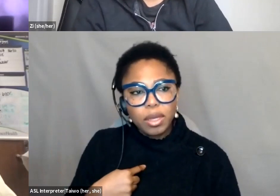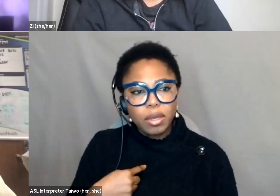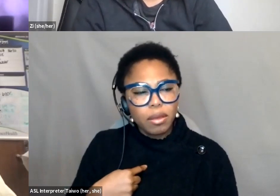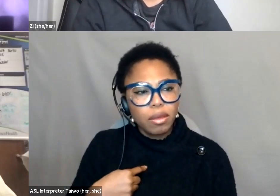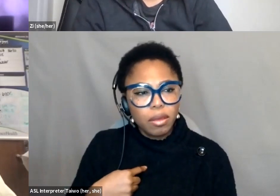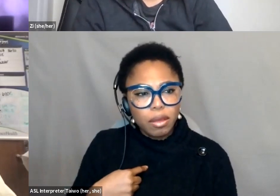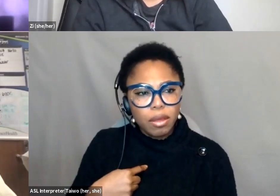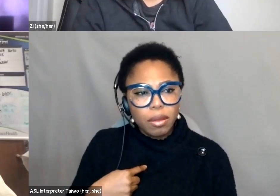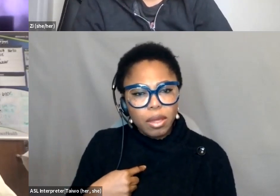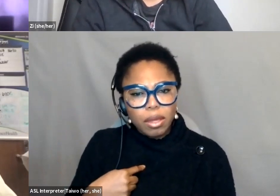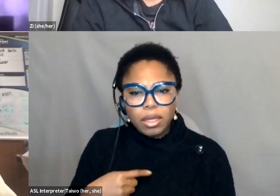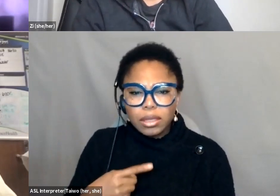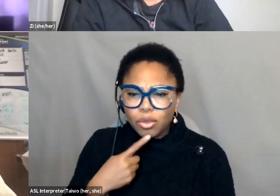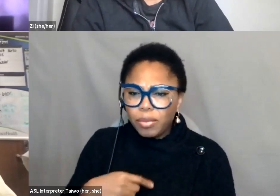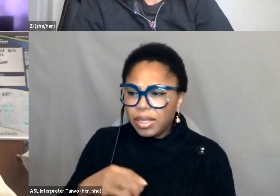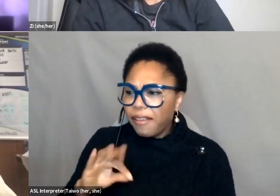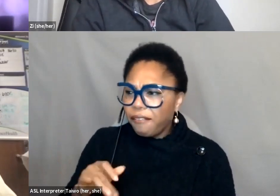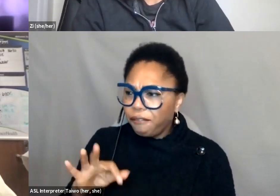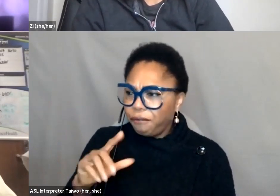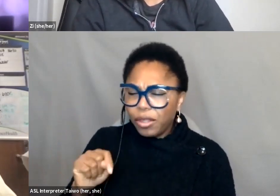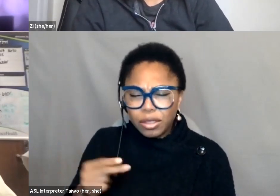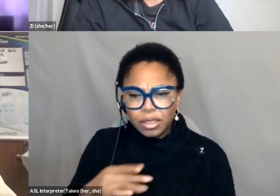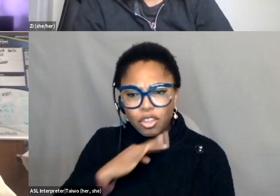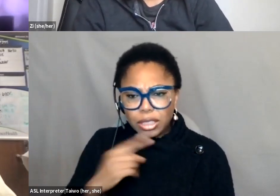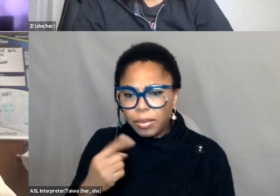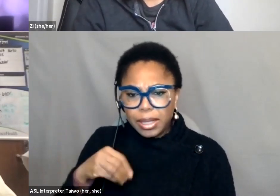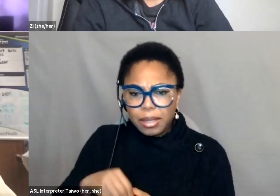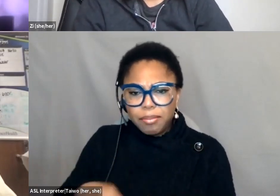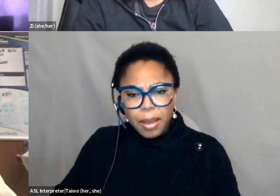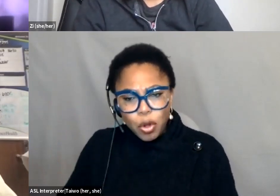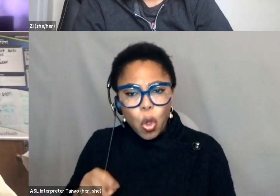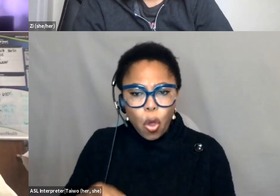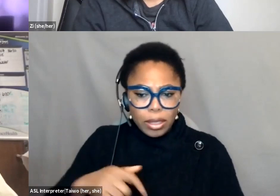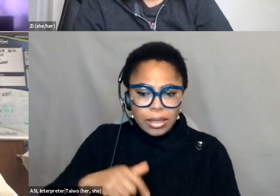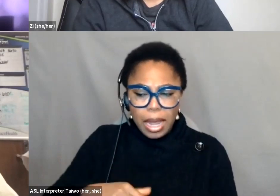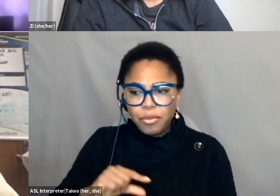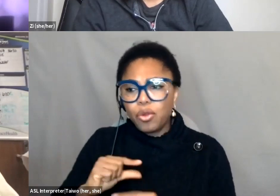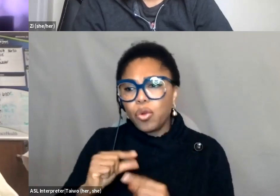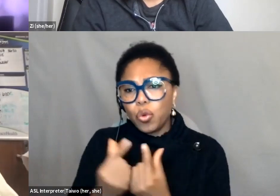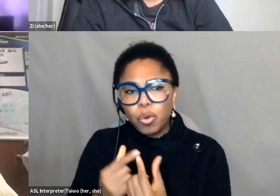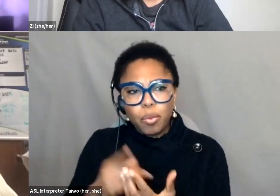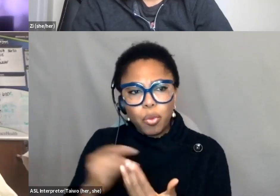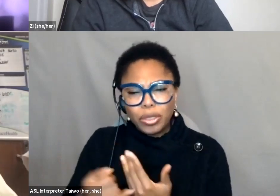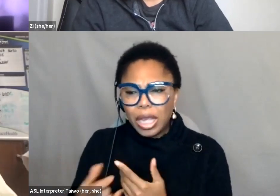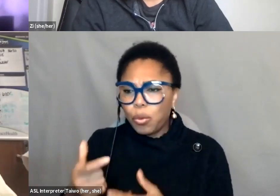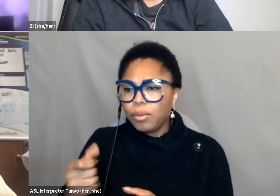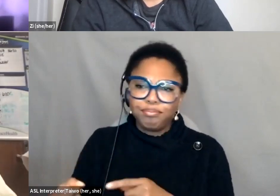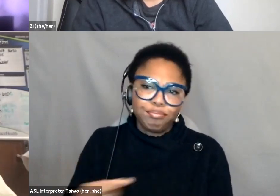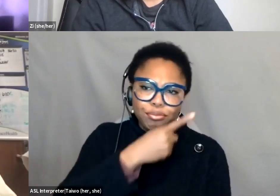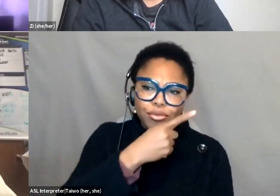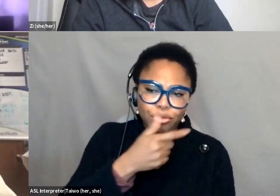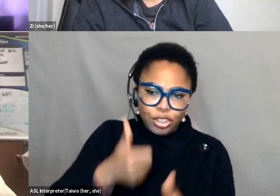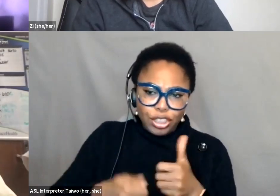stuff in my panties. Or the time members from my group projects would randomly text me for nude